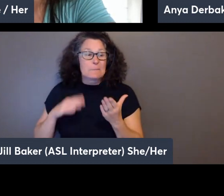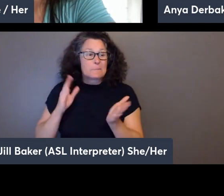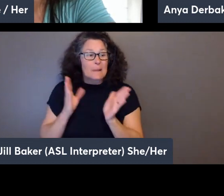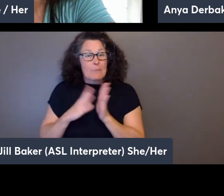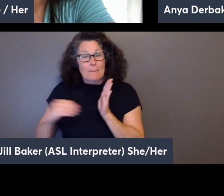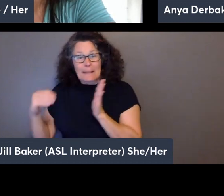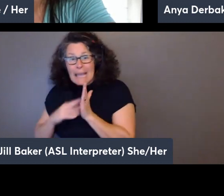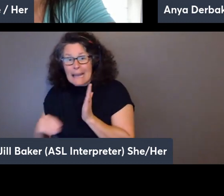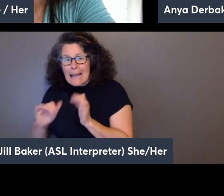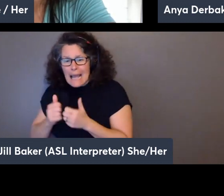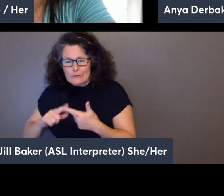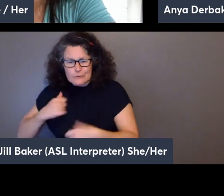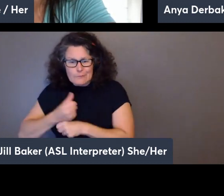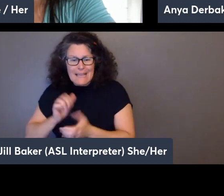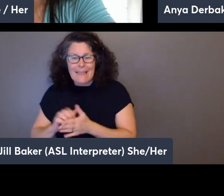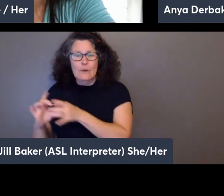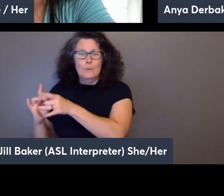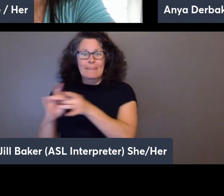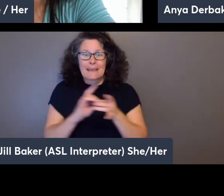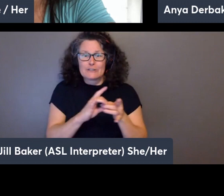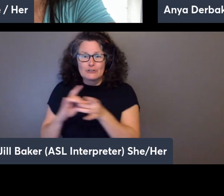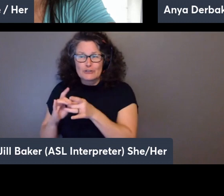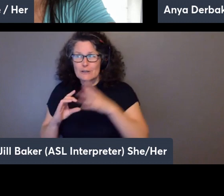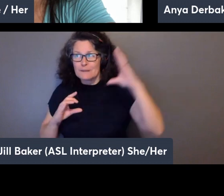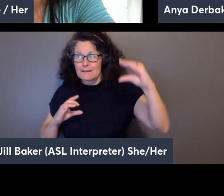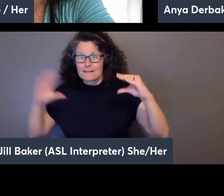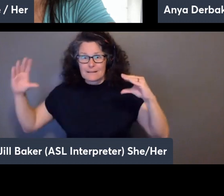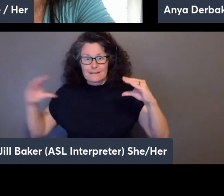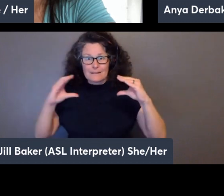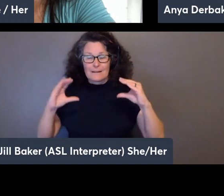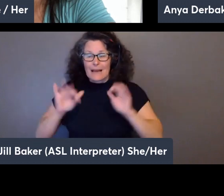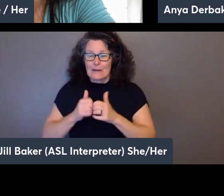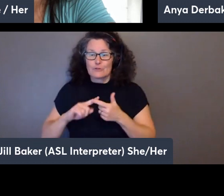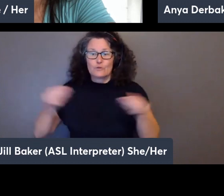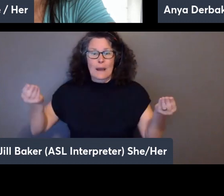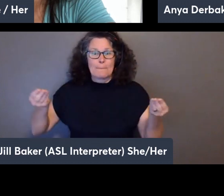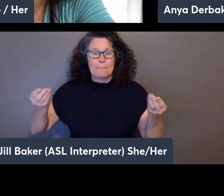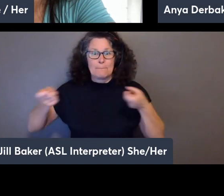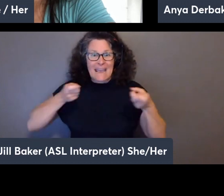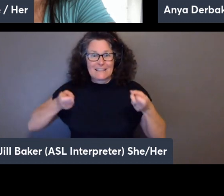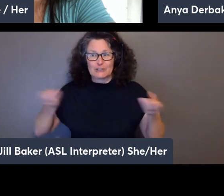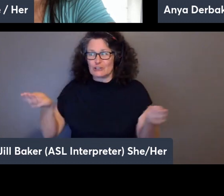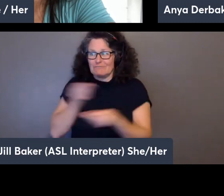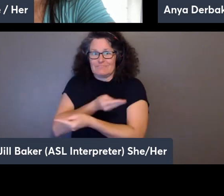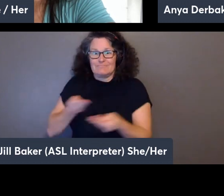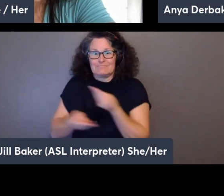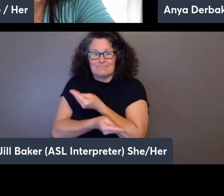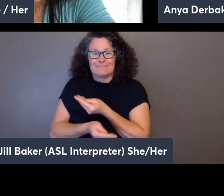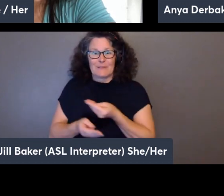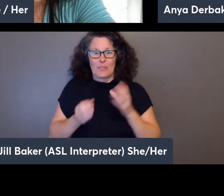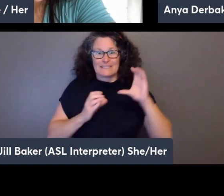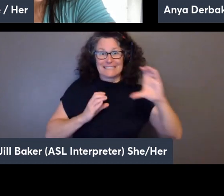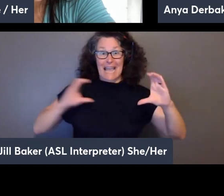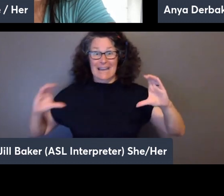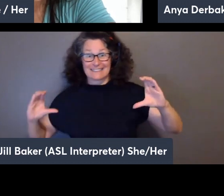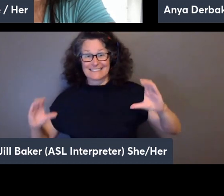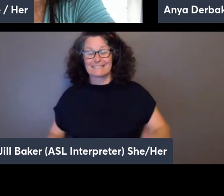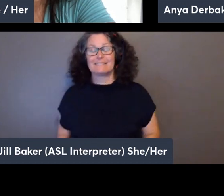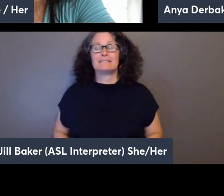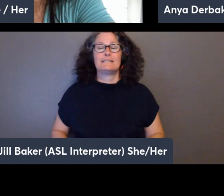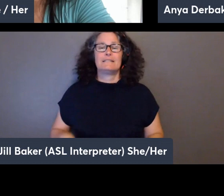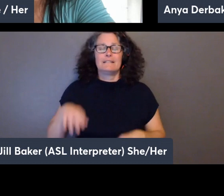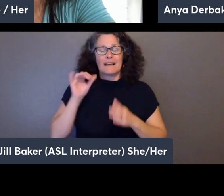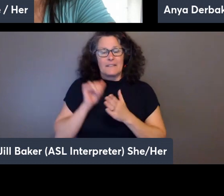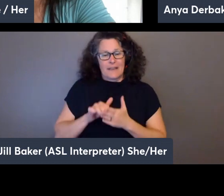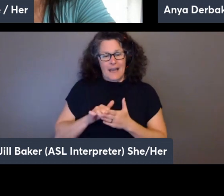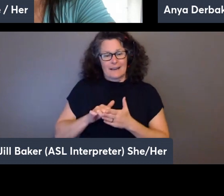how to kind of make the relationship and how to have some dependency management between stacks. So I would say when you are ready to provision your infrastructure